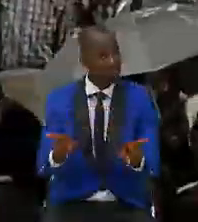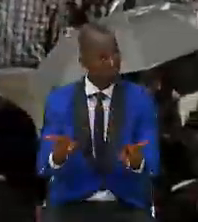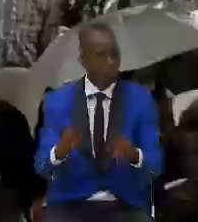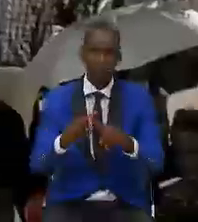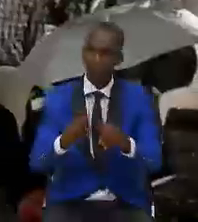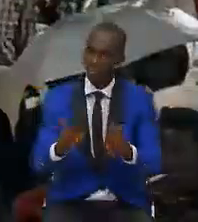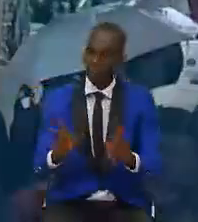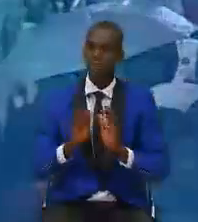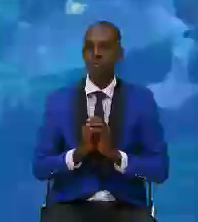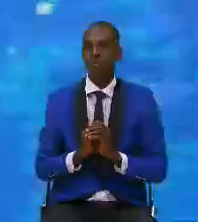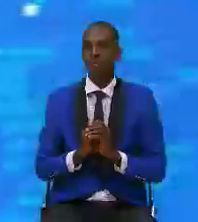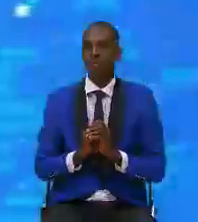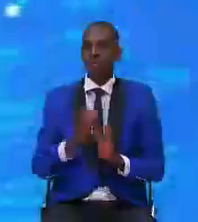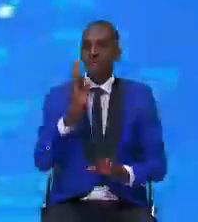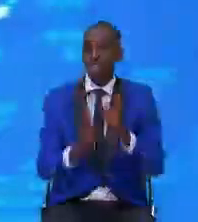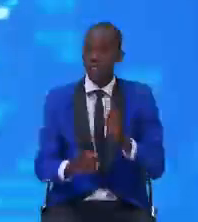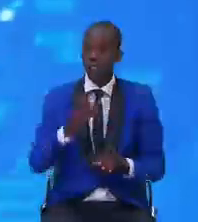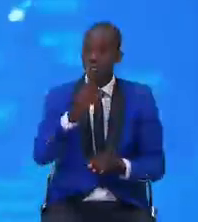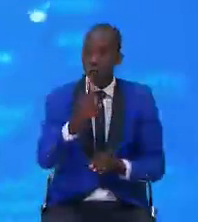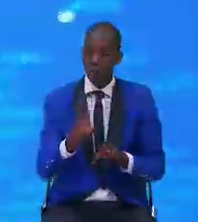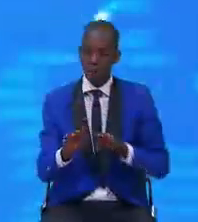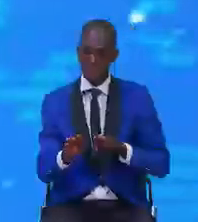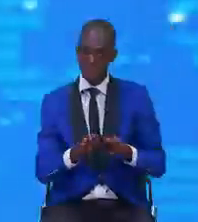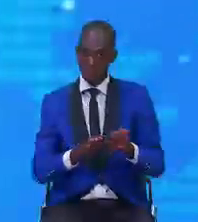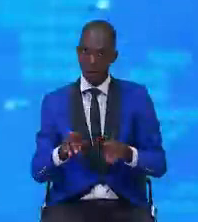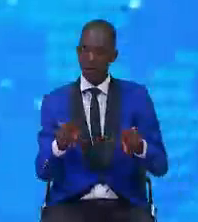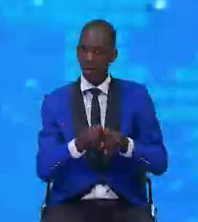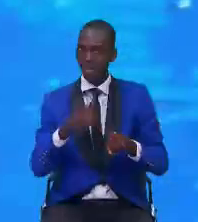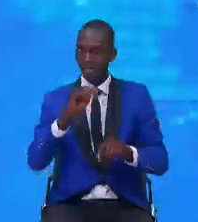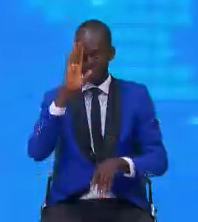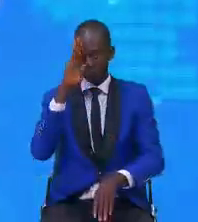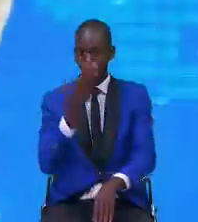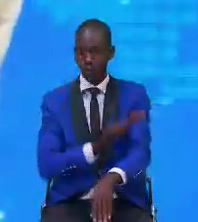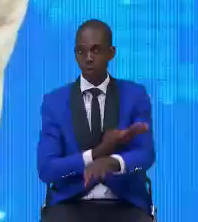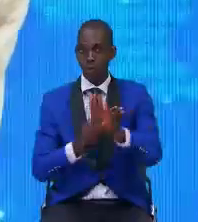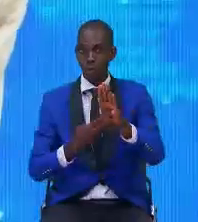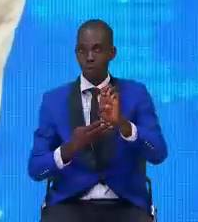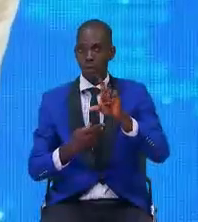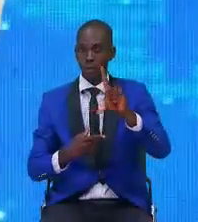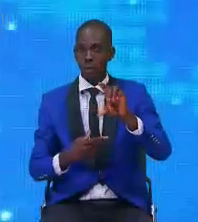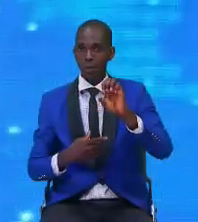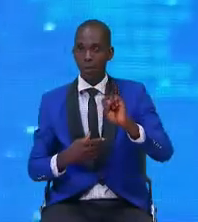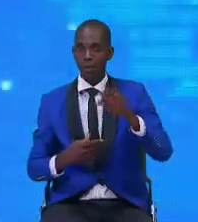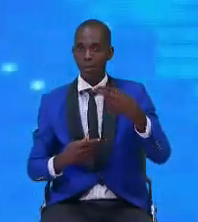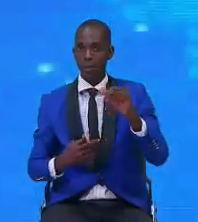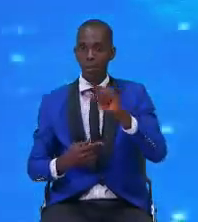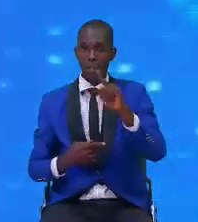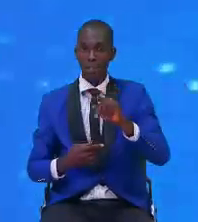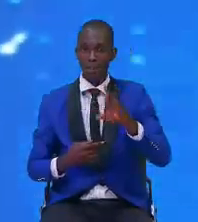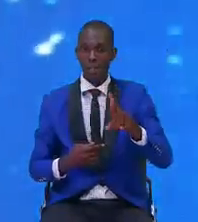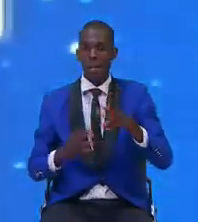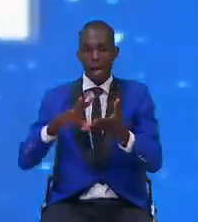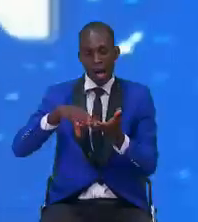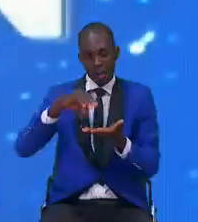But, if you act like Belshazzar, after knowing the story of